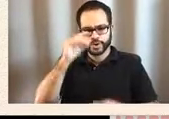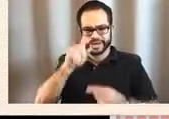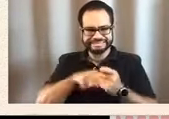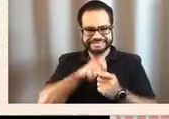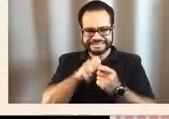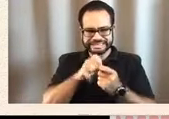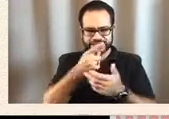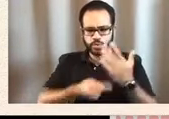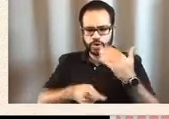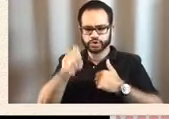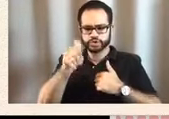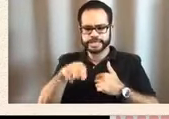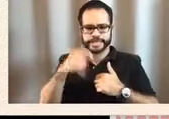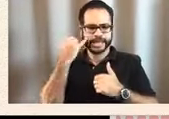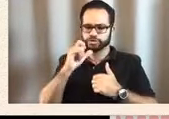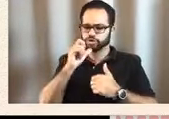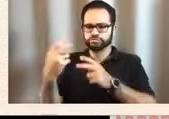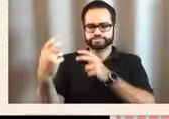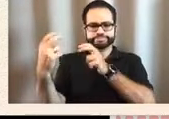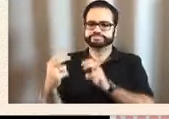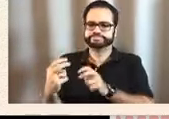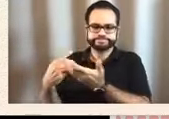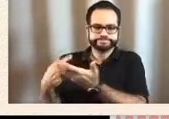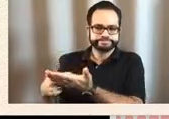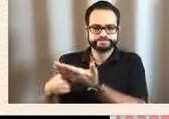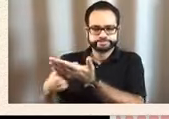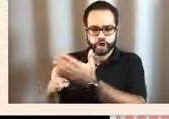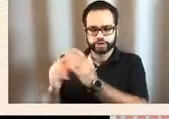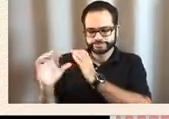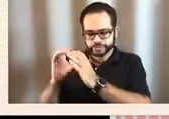unless you sit down and talk to them.